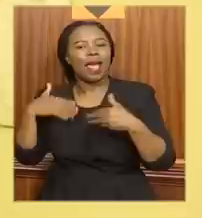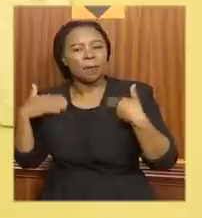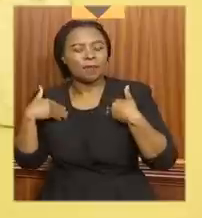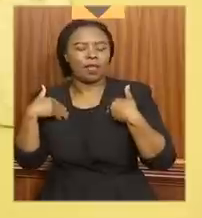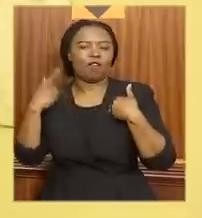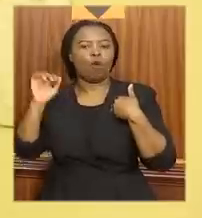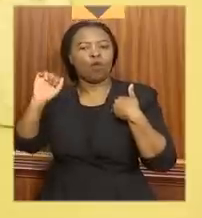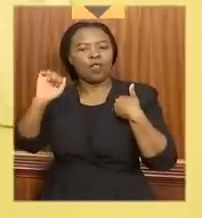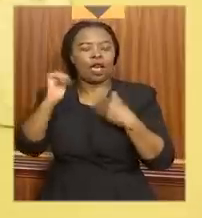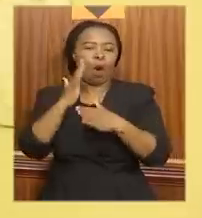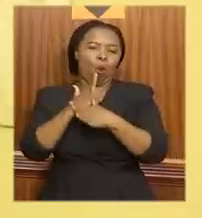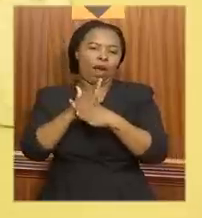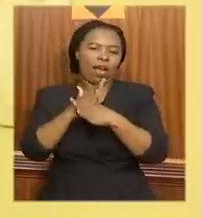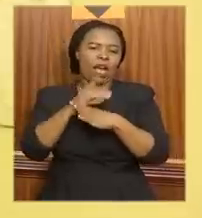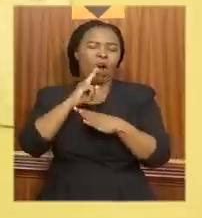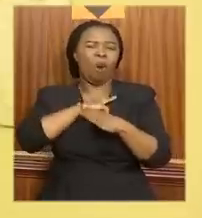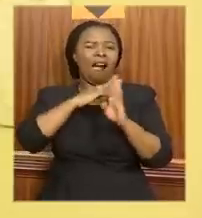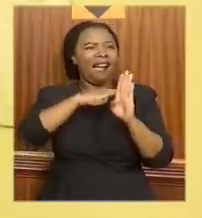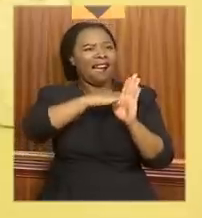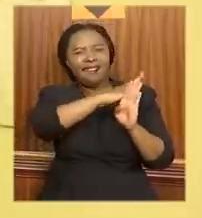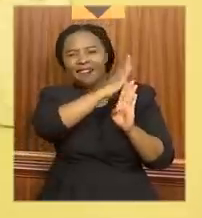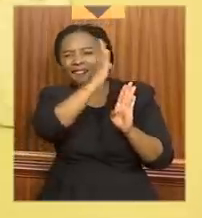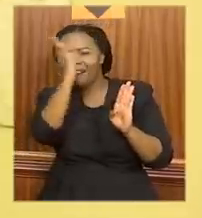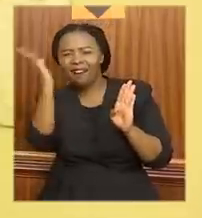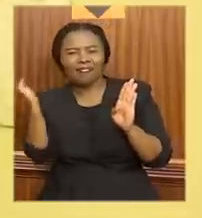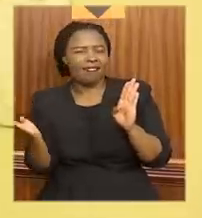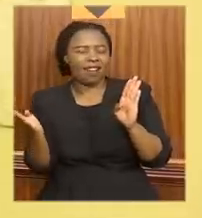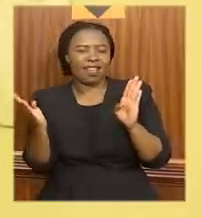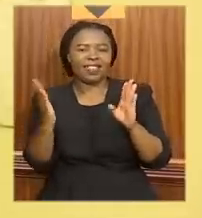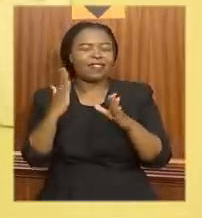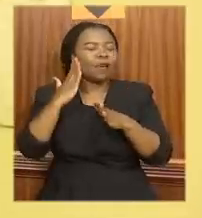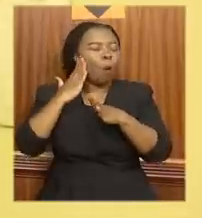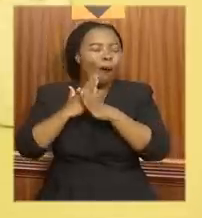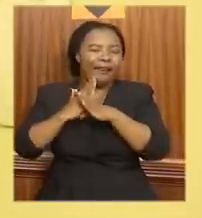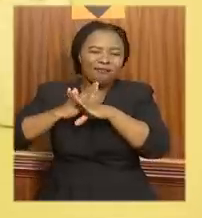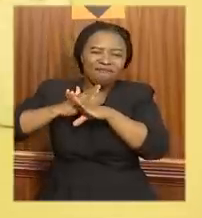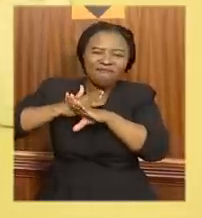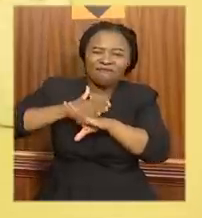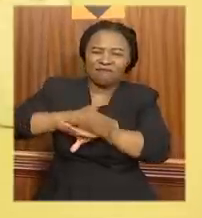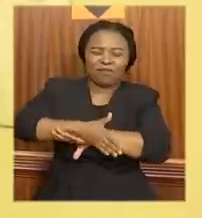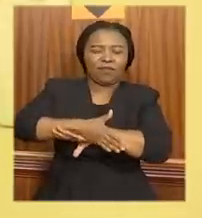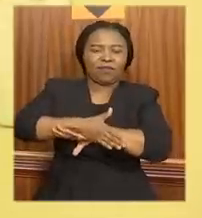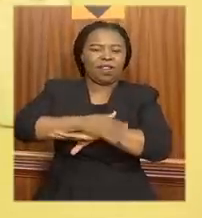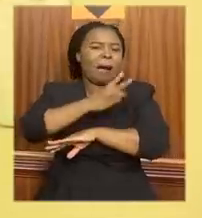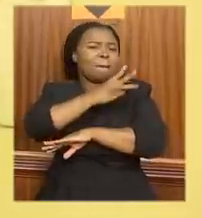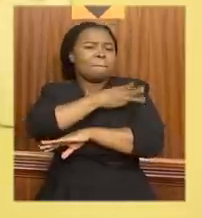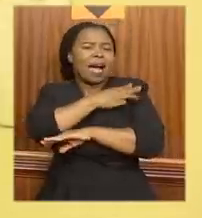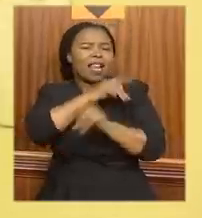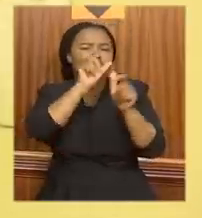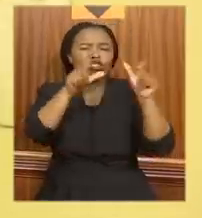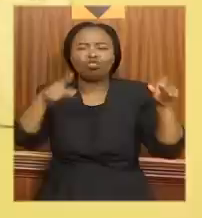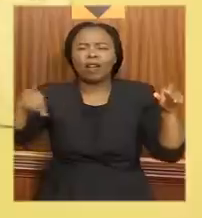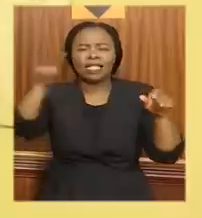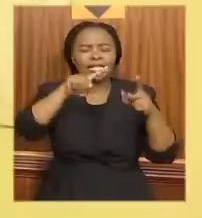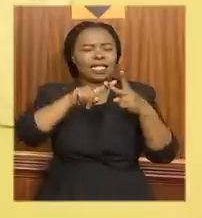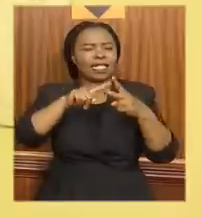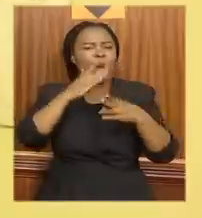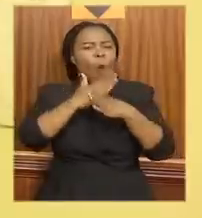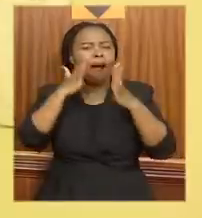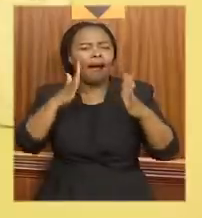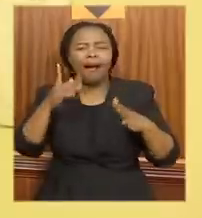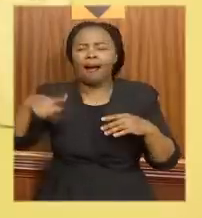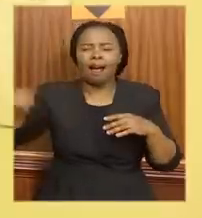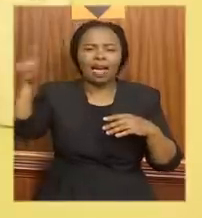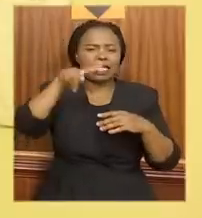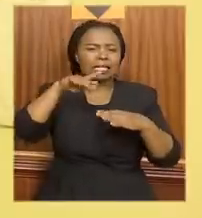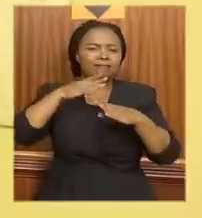their work day in and day out, the various managers and the workers, to